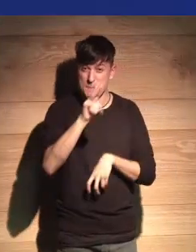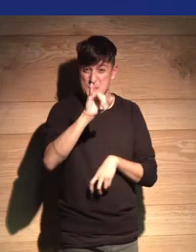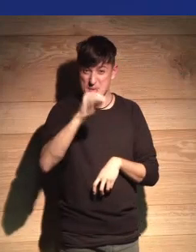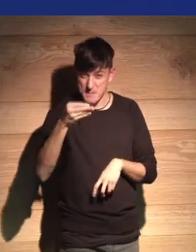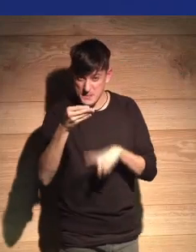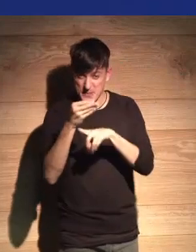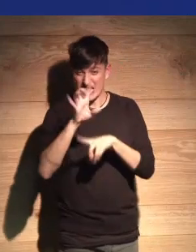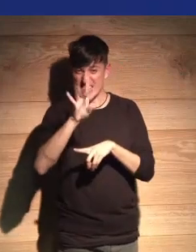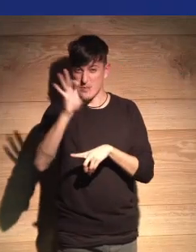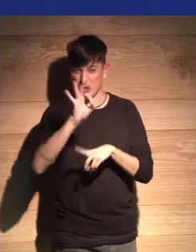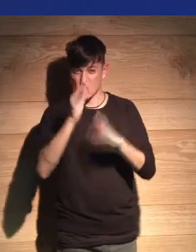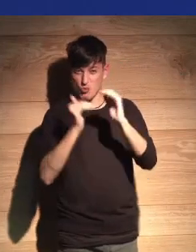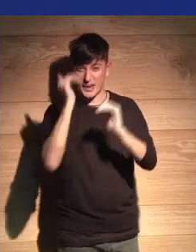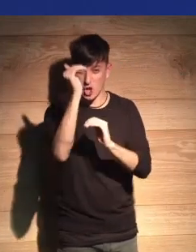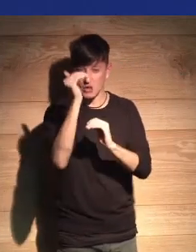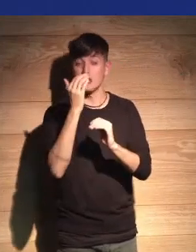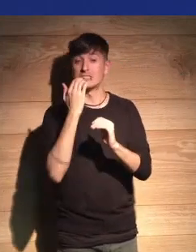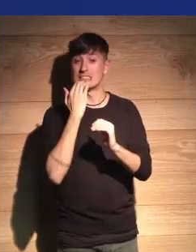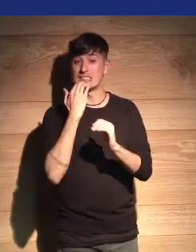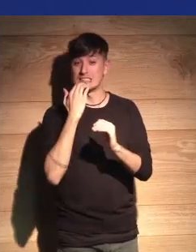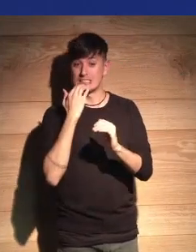The gross domestic product of Spain would be